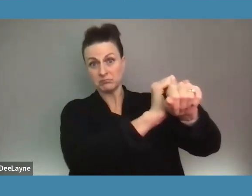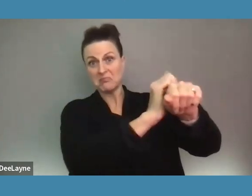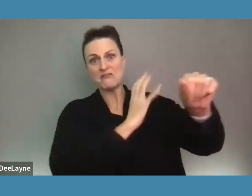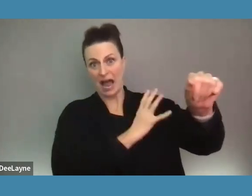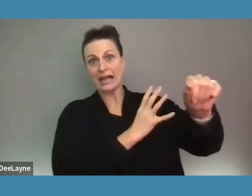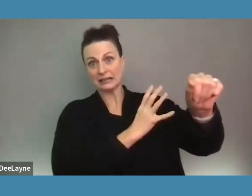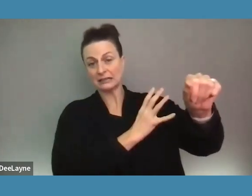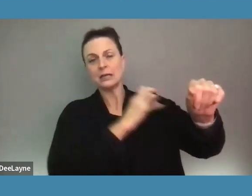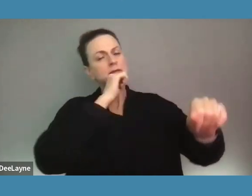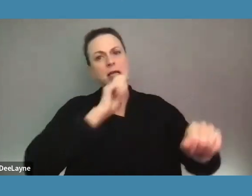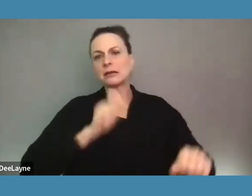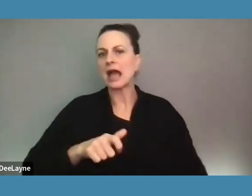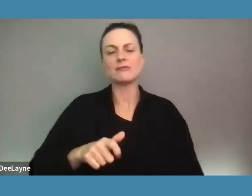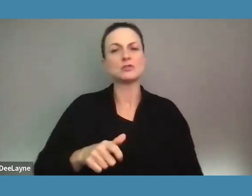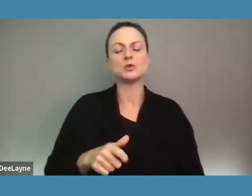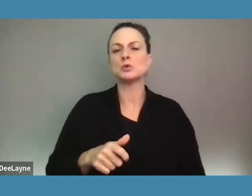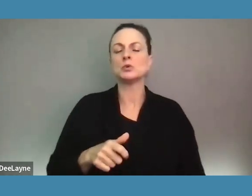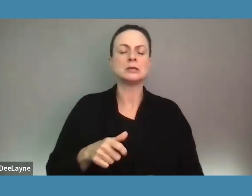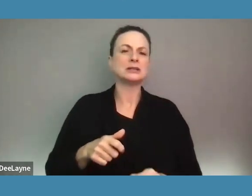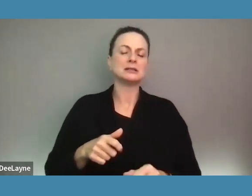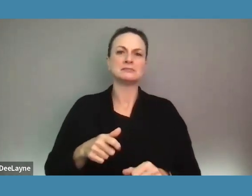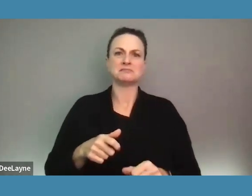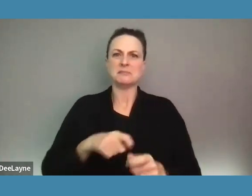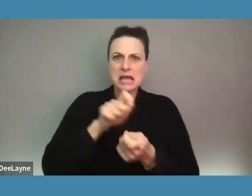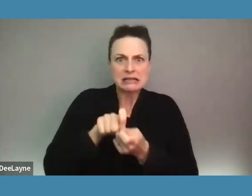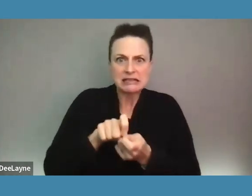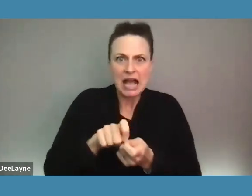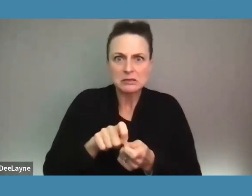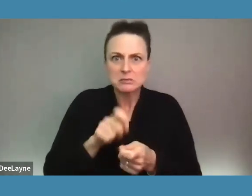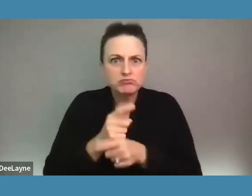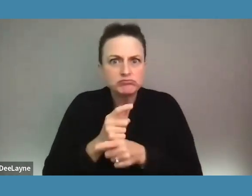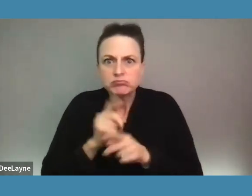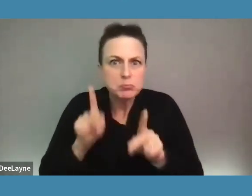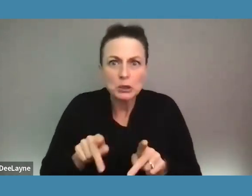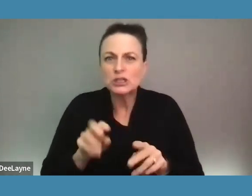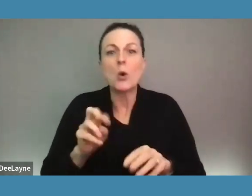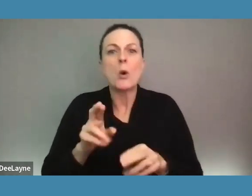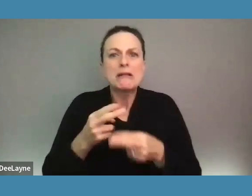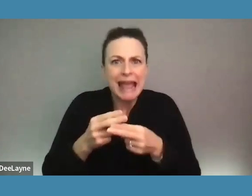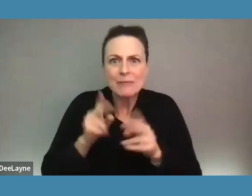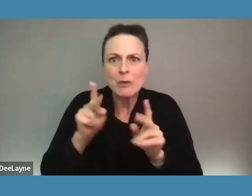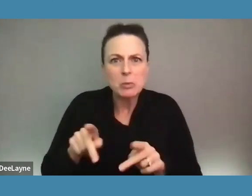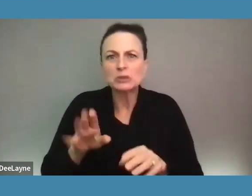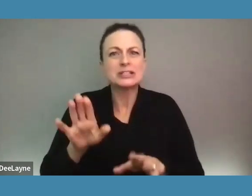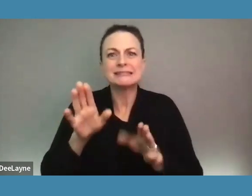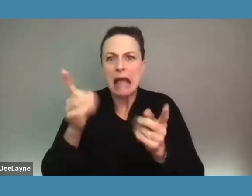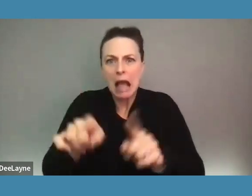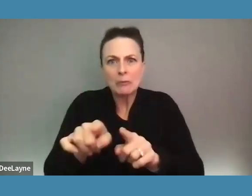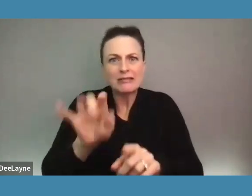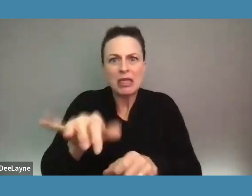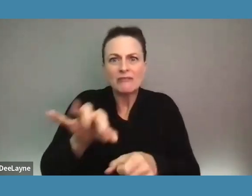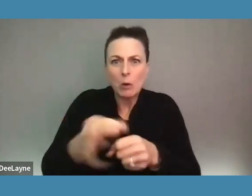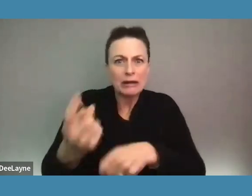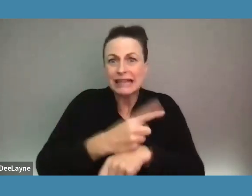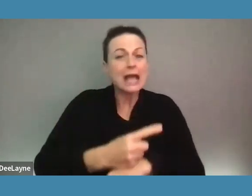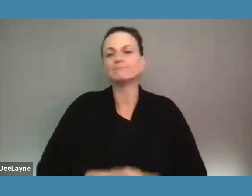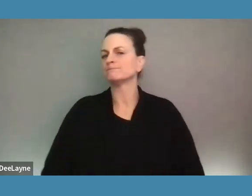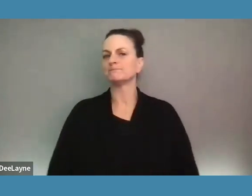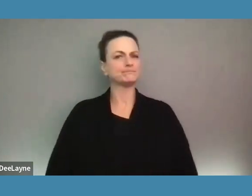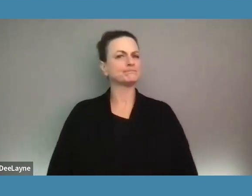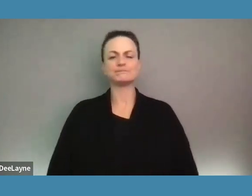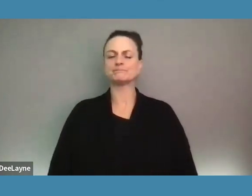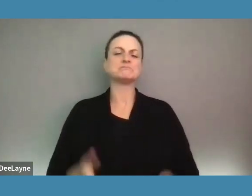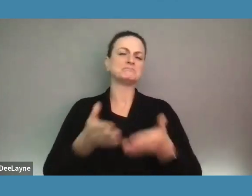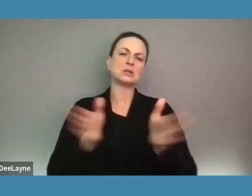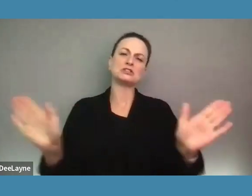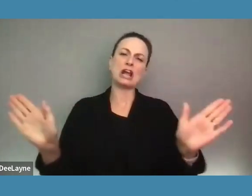doesn't need to necessarily, in that case, be the exact person, or you don't need to have a name of the person. You just want to describe generally,